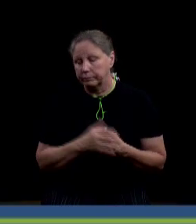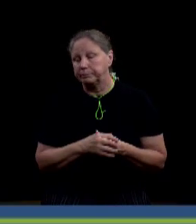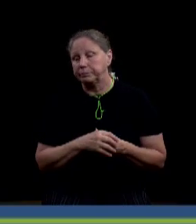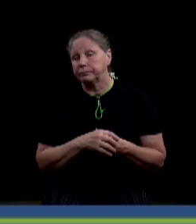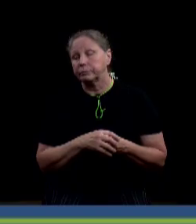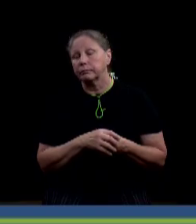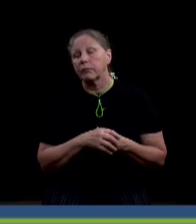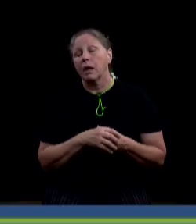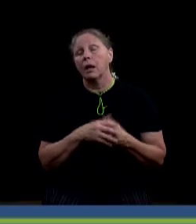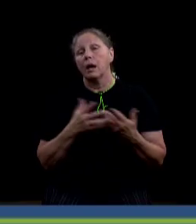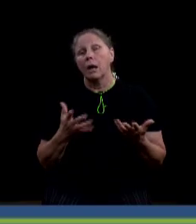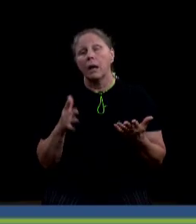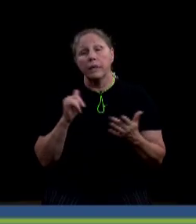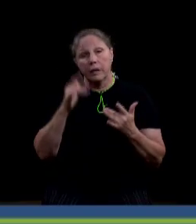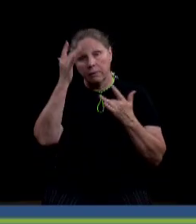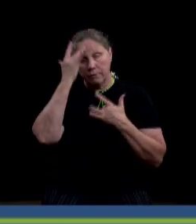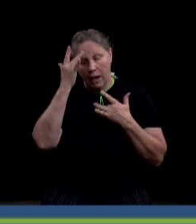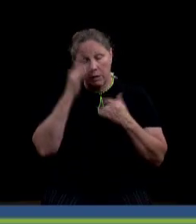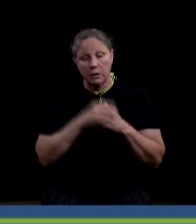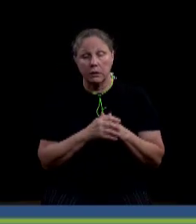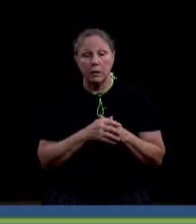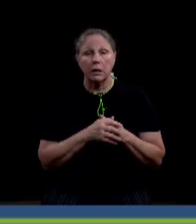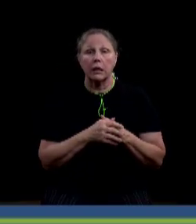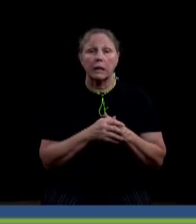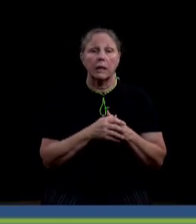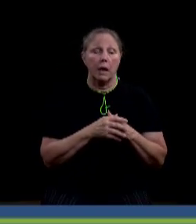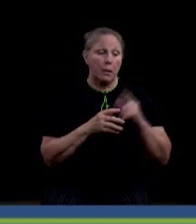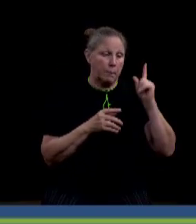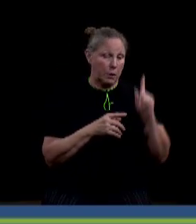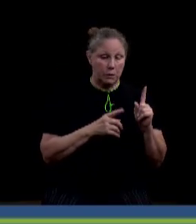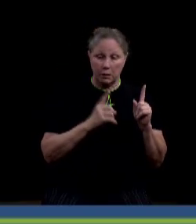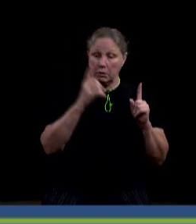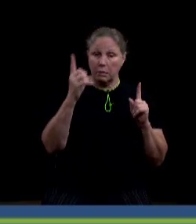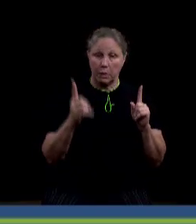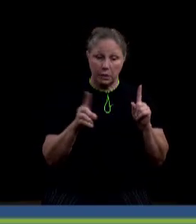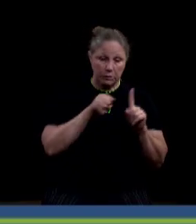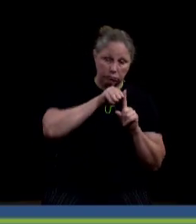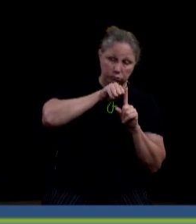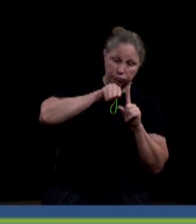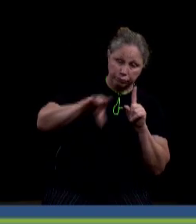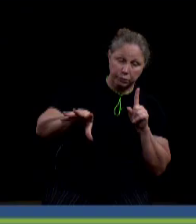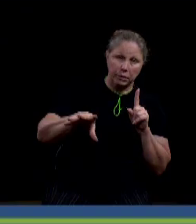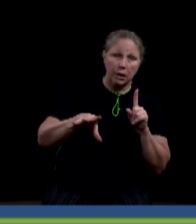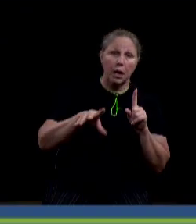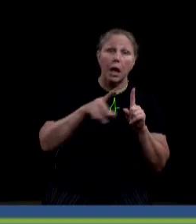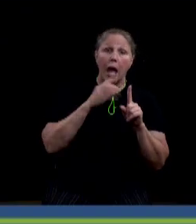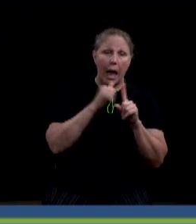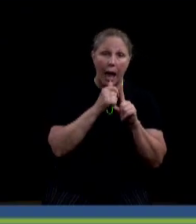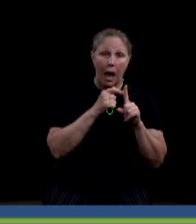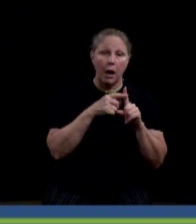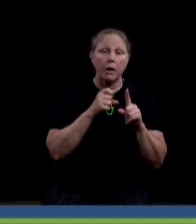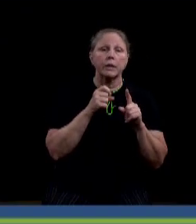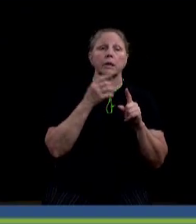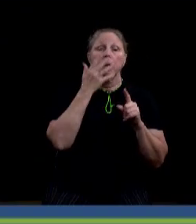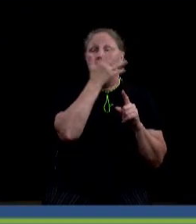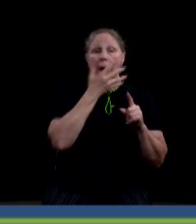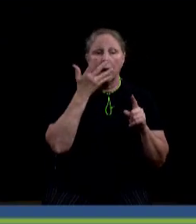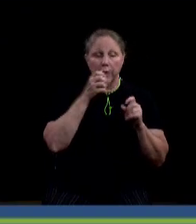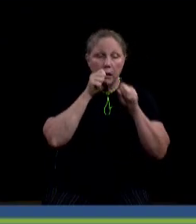to person in droplets and aerosols that contain virus. We are